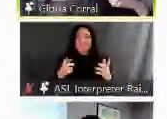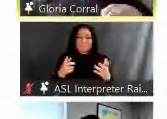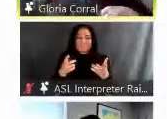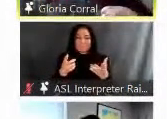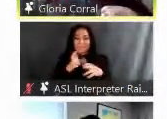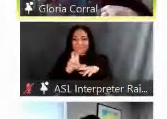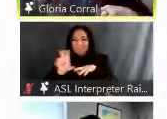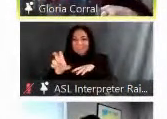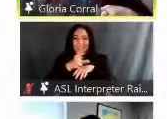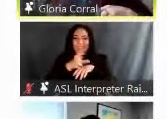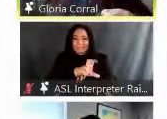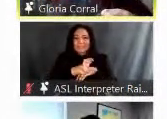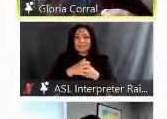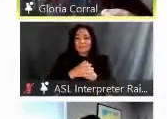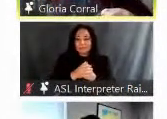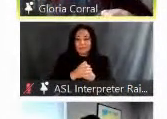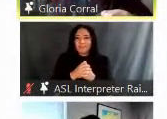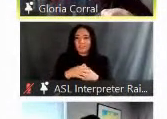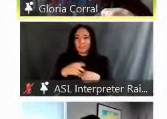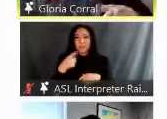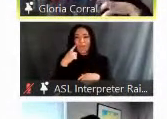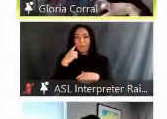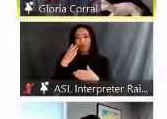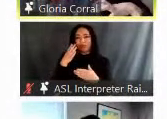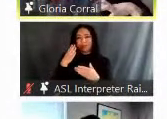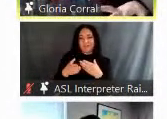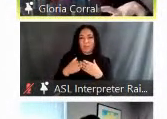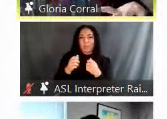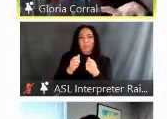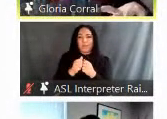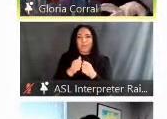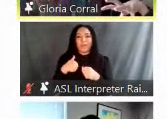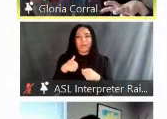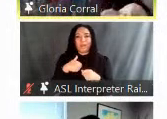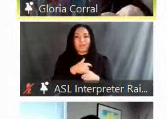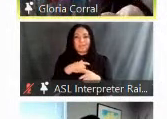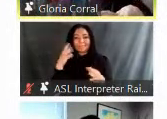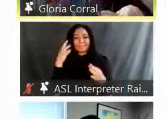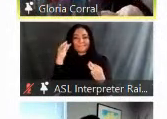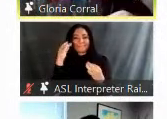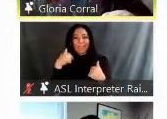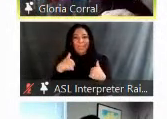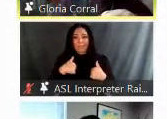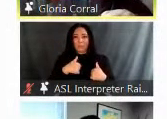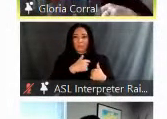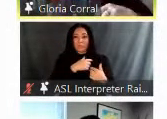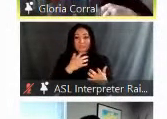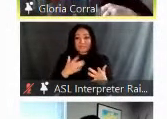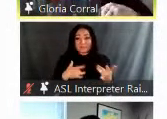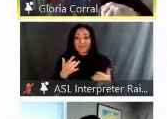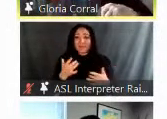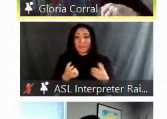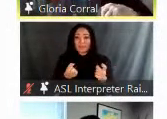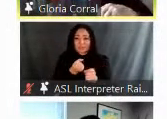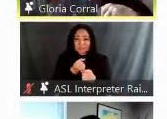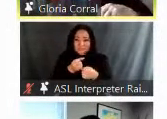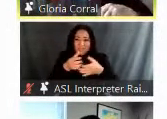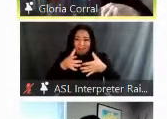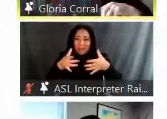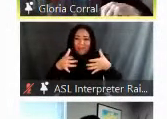will just end with us thinking that we are excited to expand this opportunity